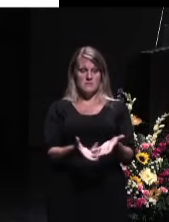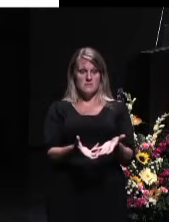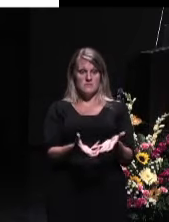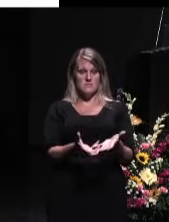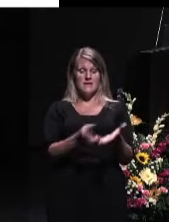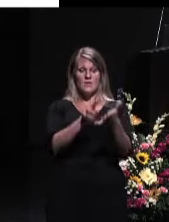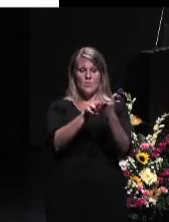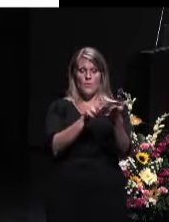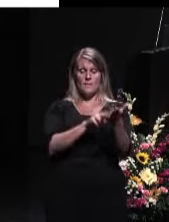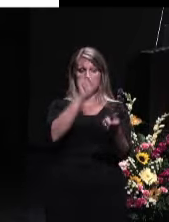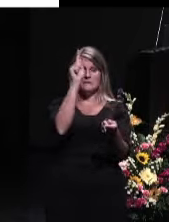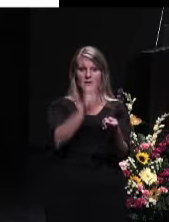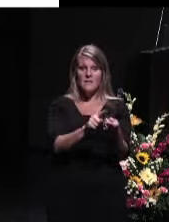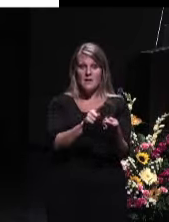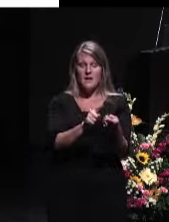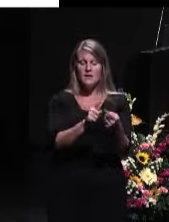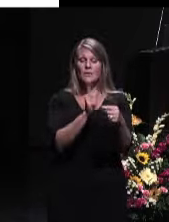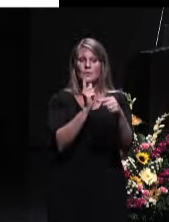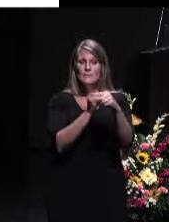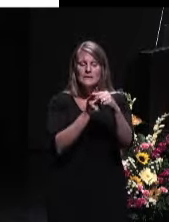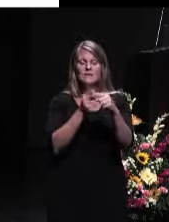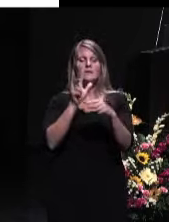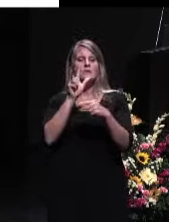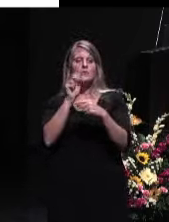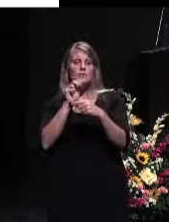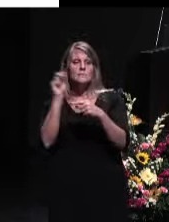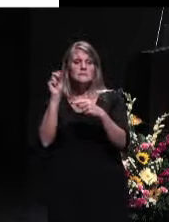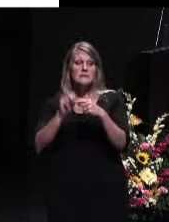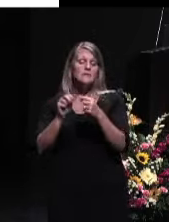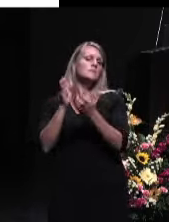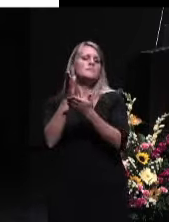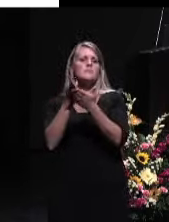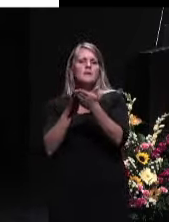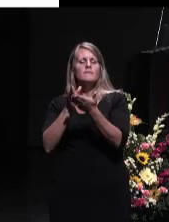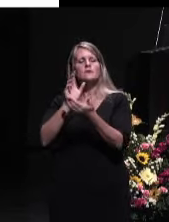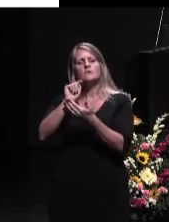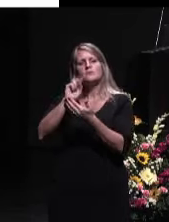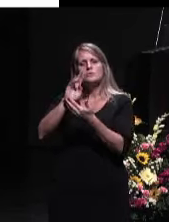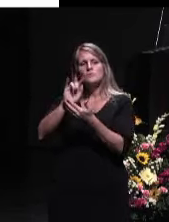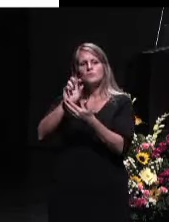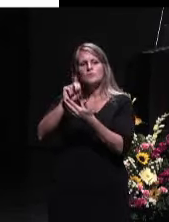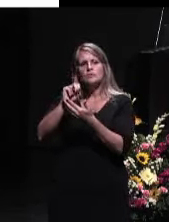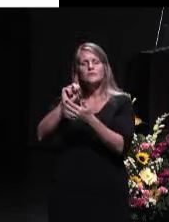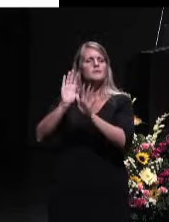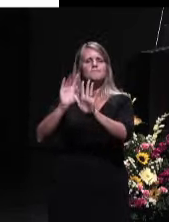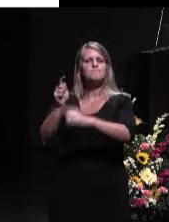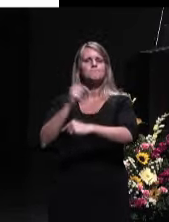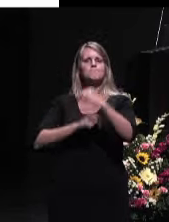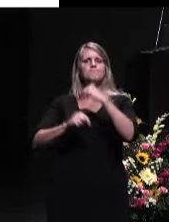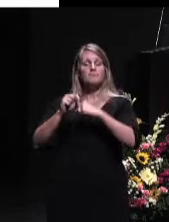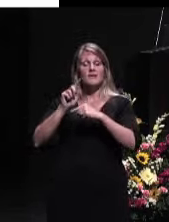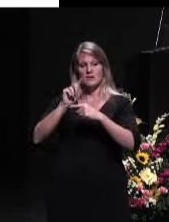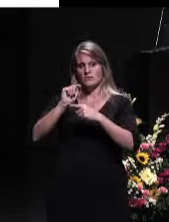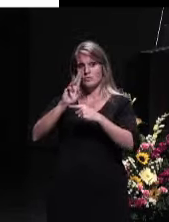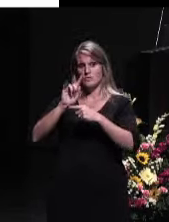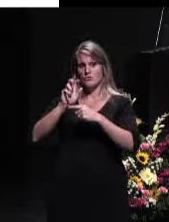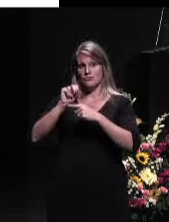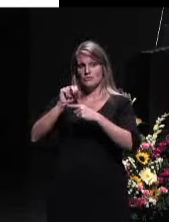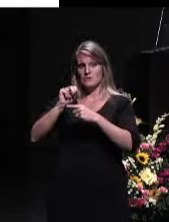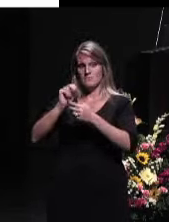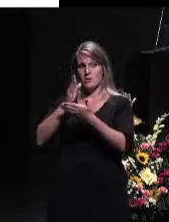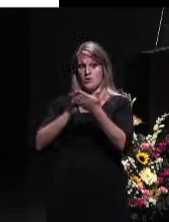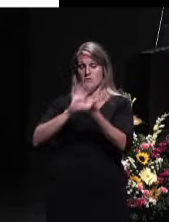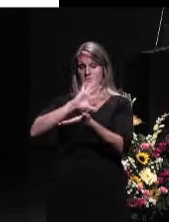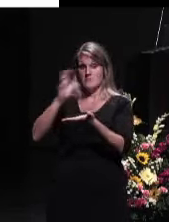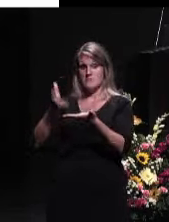enrollment decline along with the 30% portion of the tuition, I'm sorry, the tuition portion, which is 30%